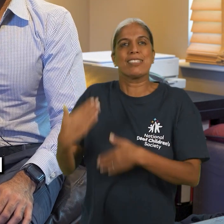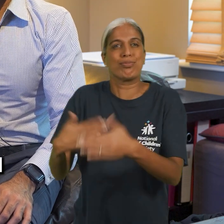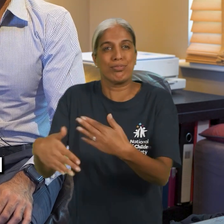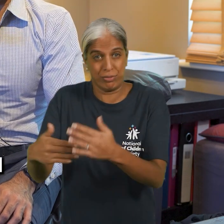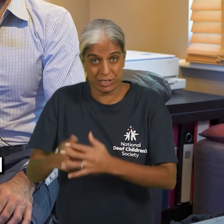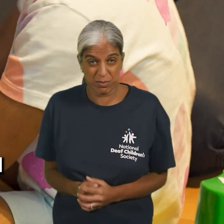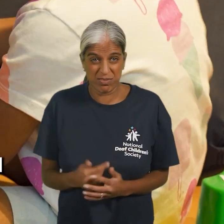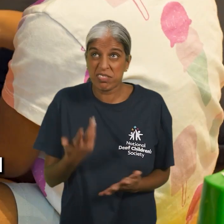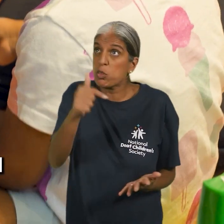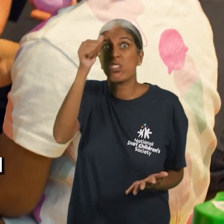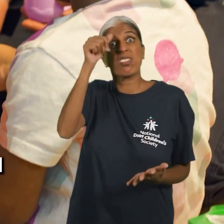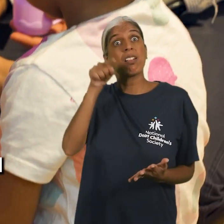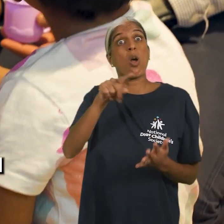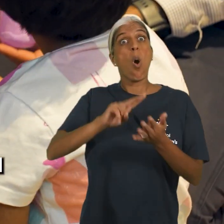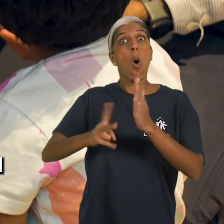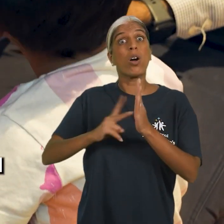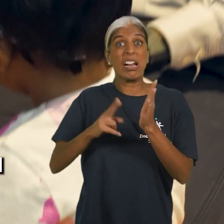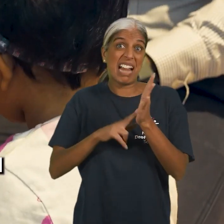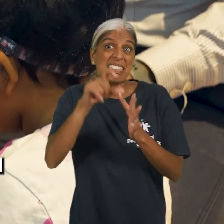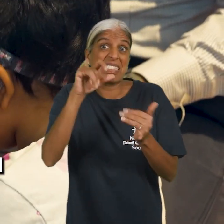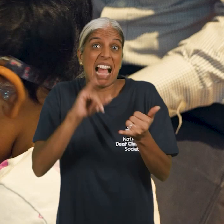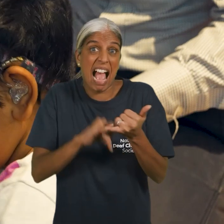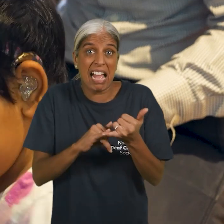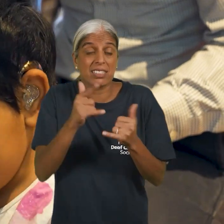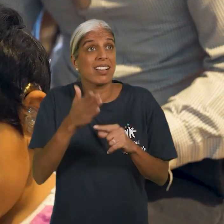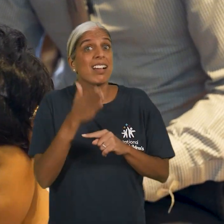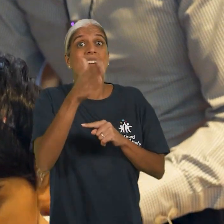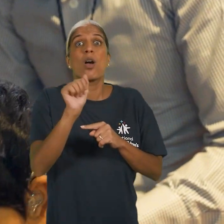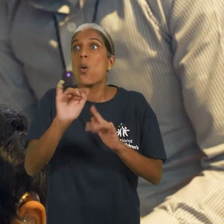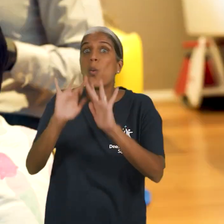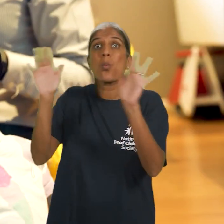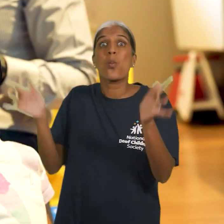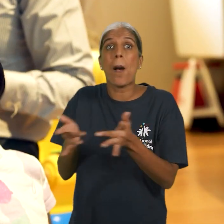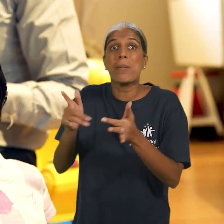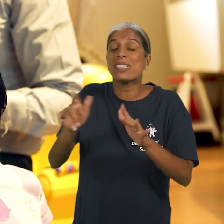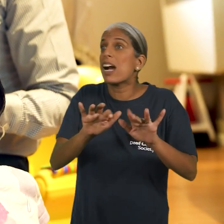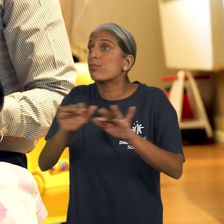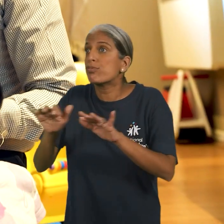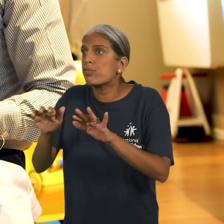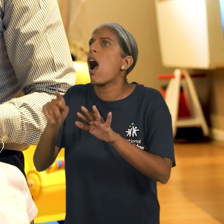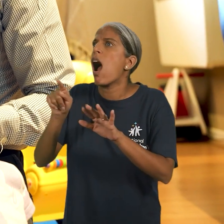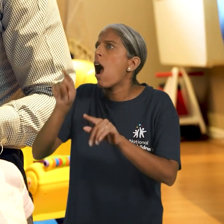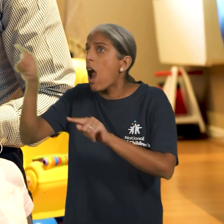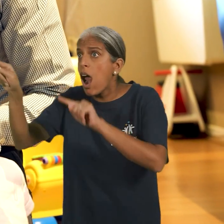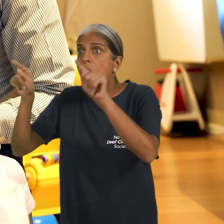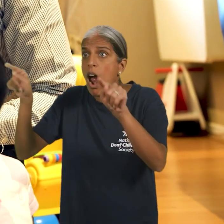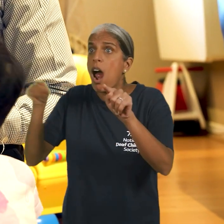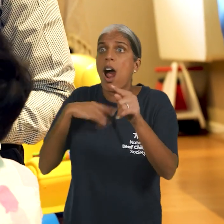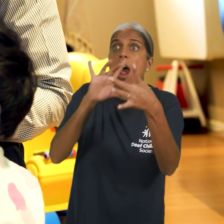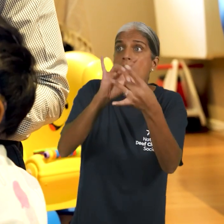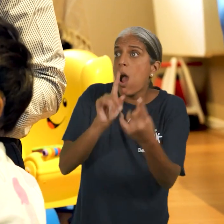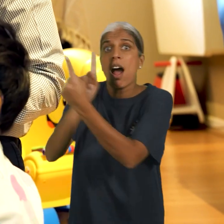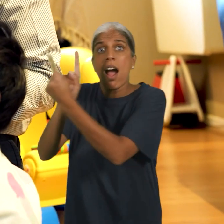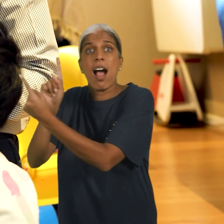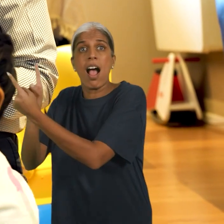right? If you know that NDCS, for example, is an organization, you go to their website, and if they're signposting, then you go